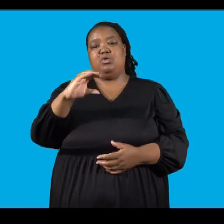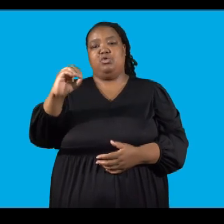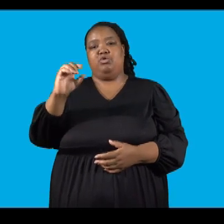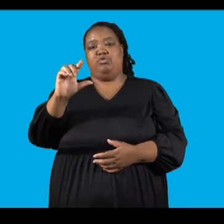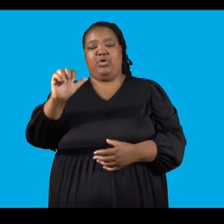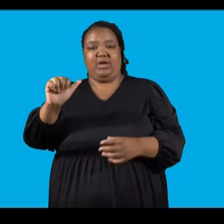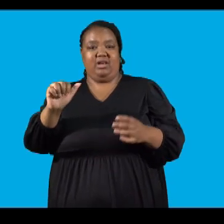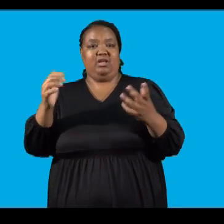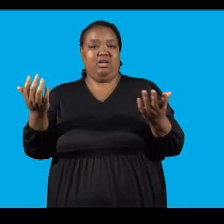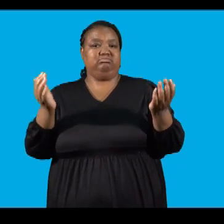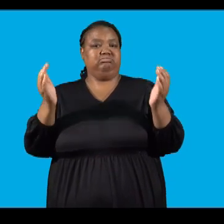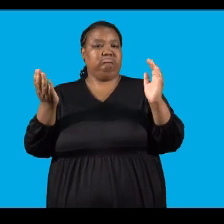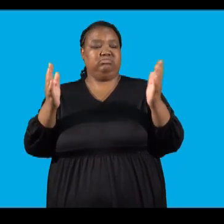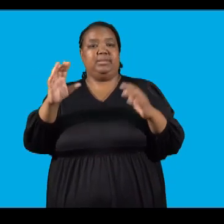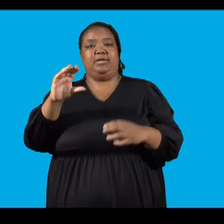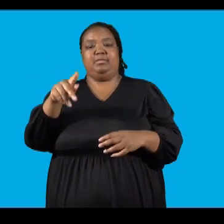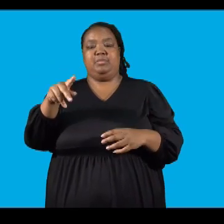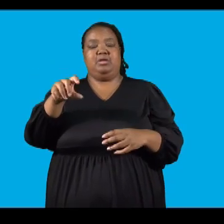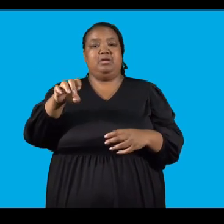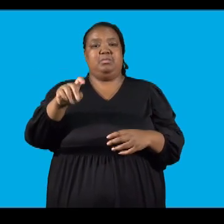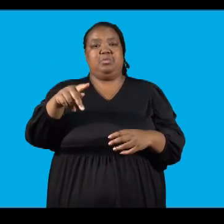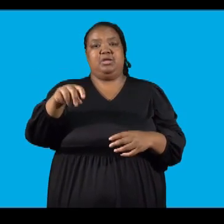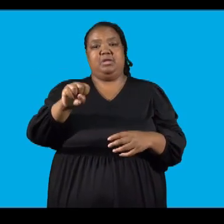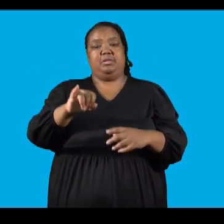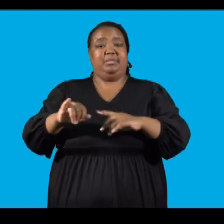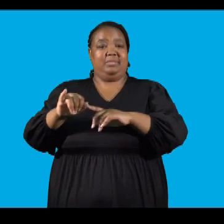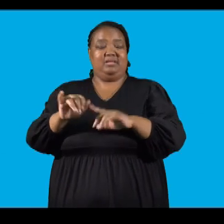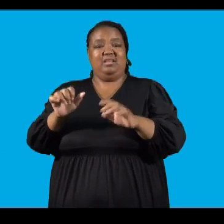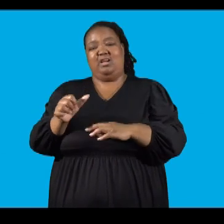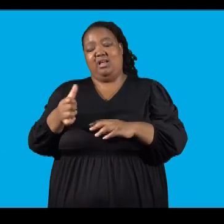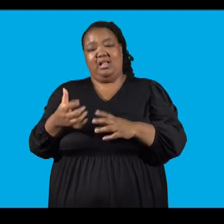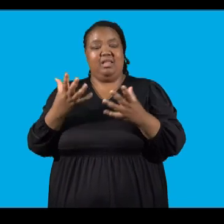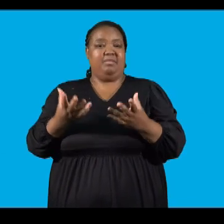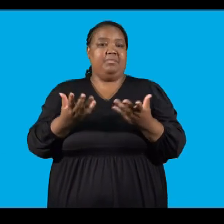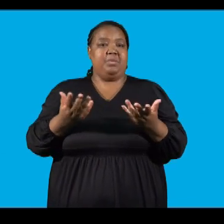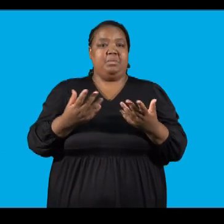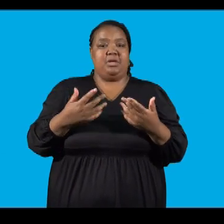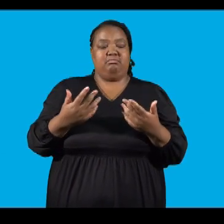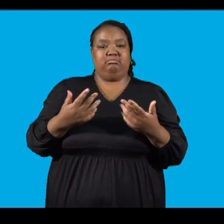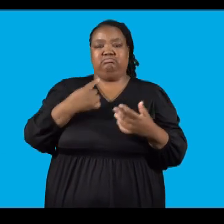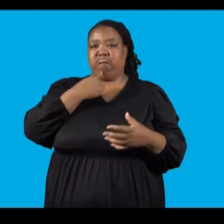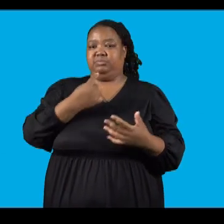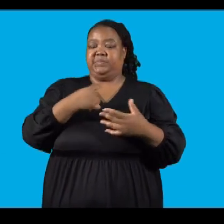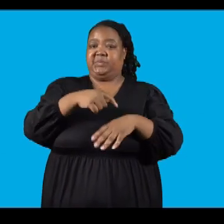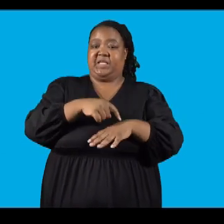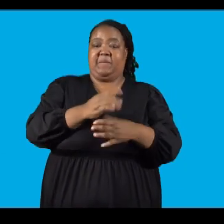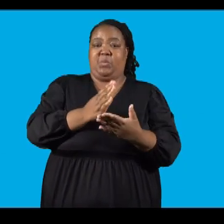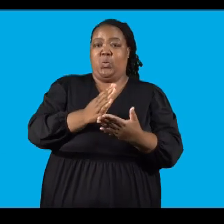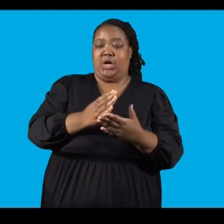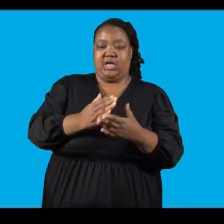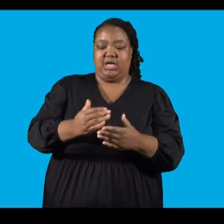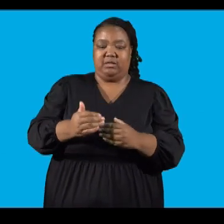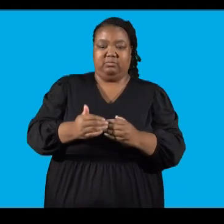Pepsi. Other forms include customer service enhancements like extended